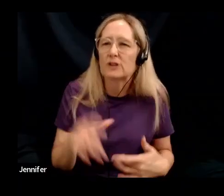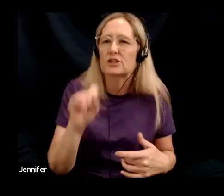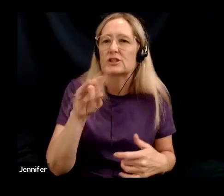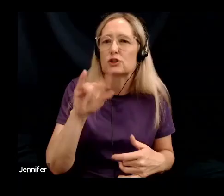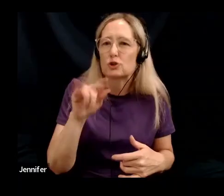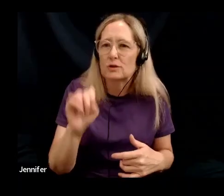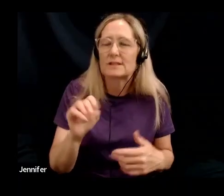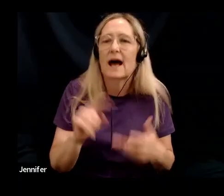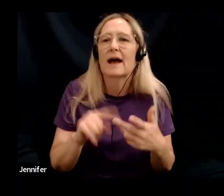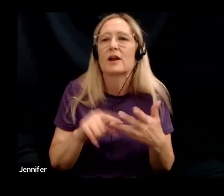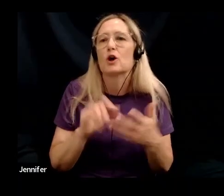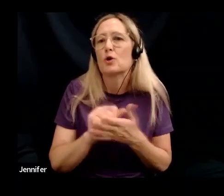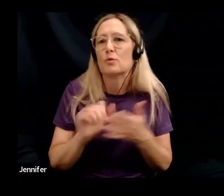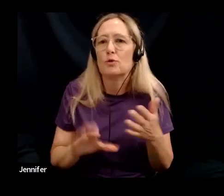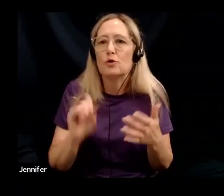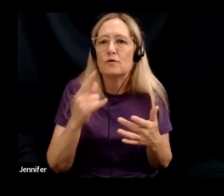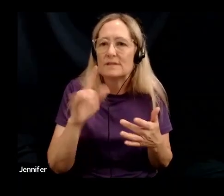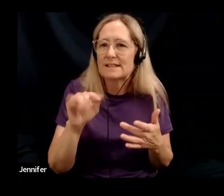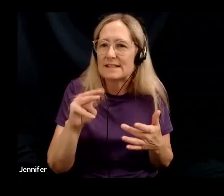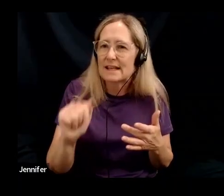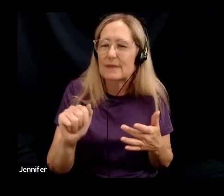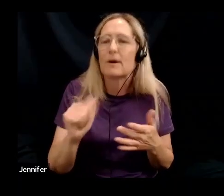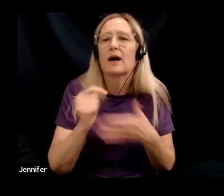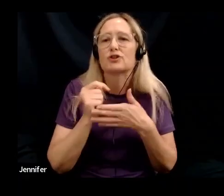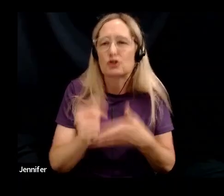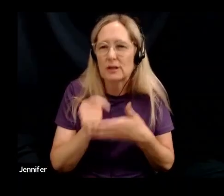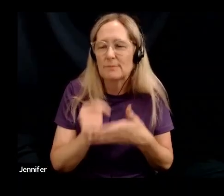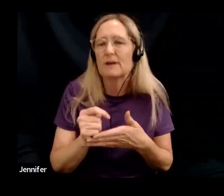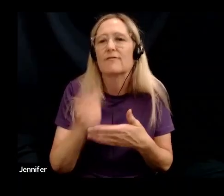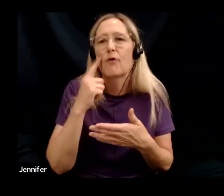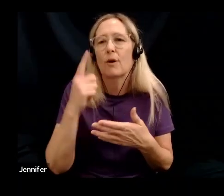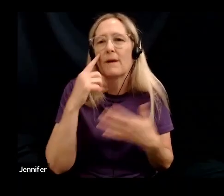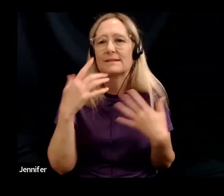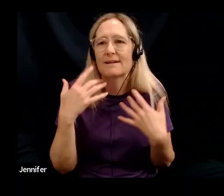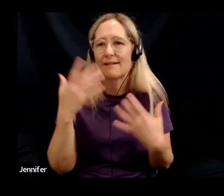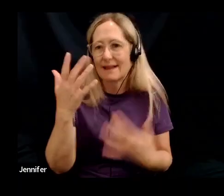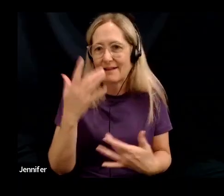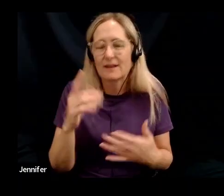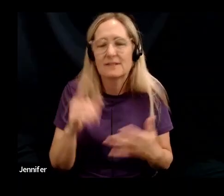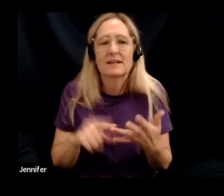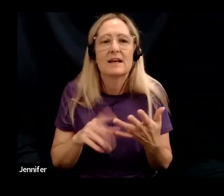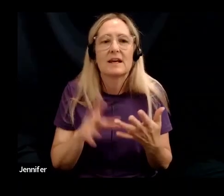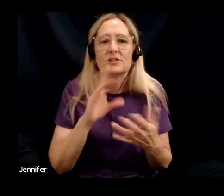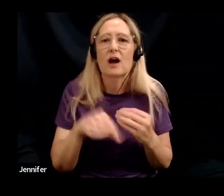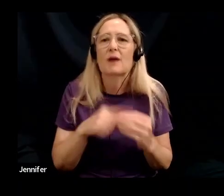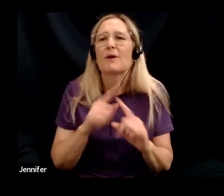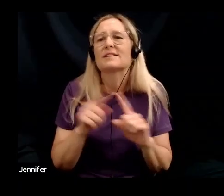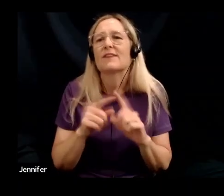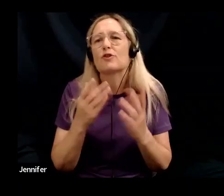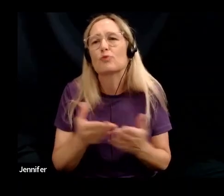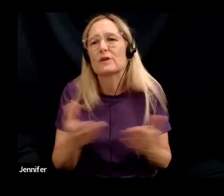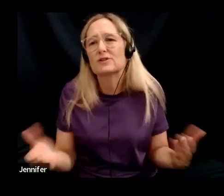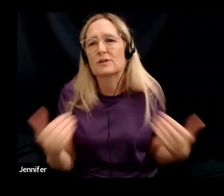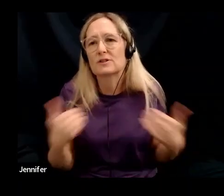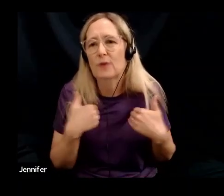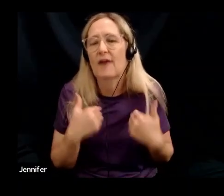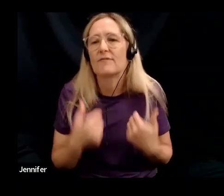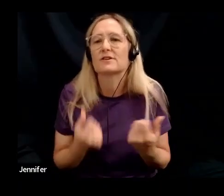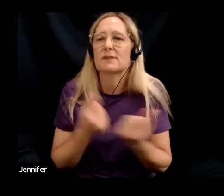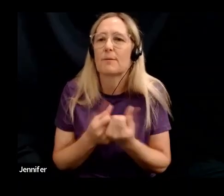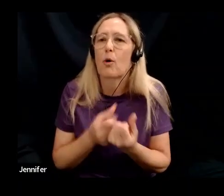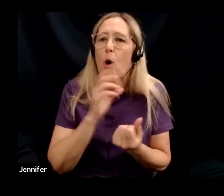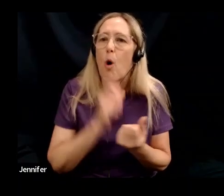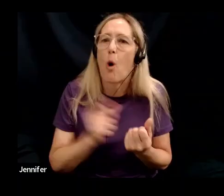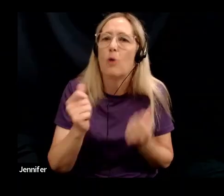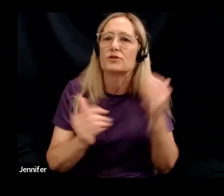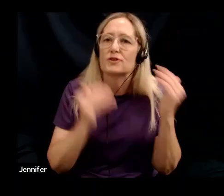stigma, discrimination, treatment, and recovery related to mental illness, and then lastly, talk about resources specifically to support older